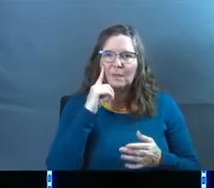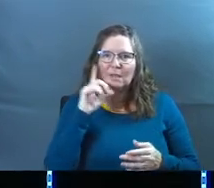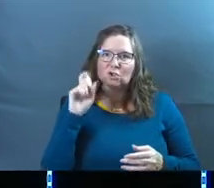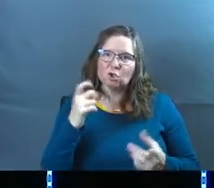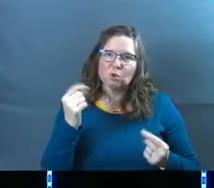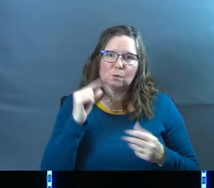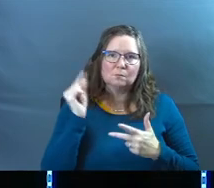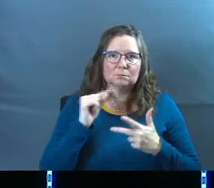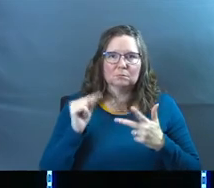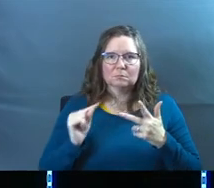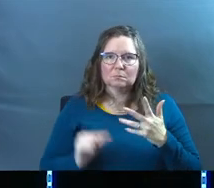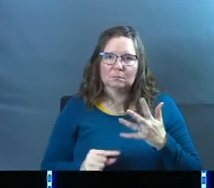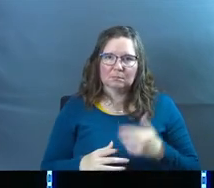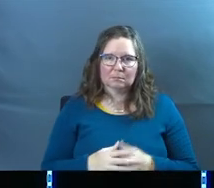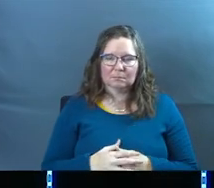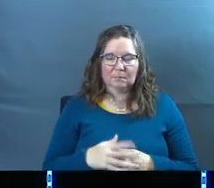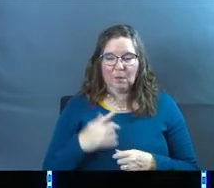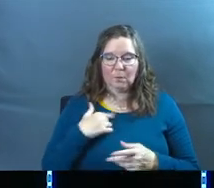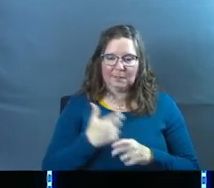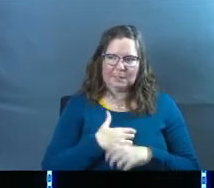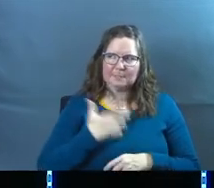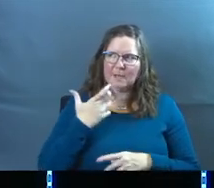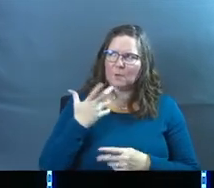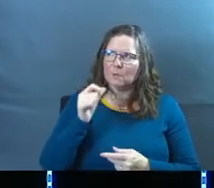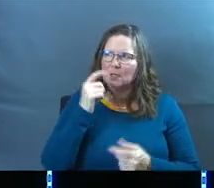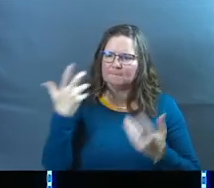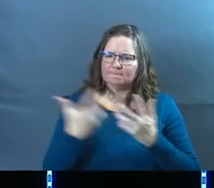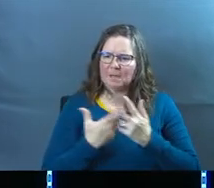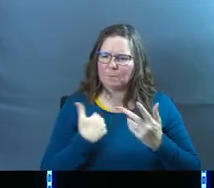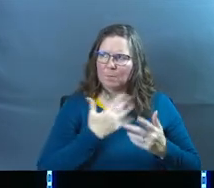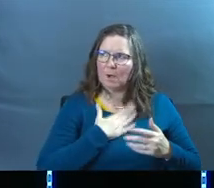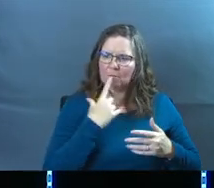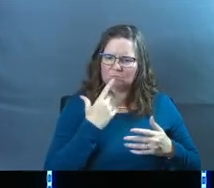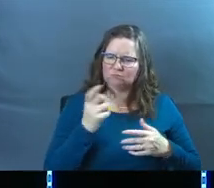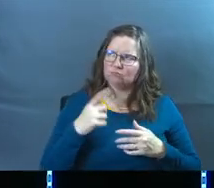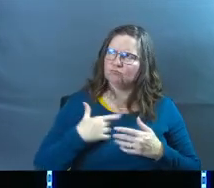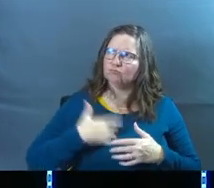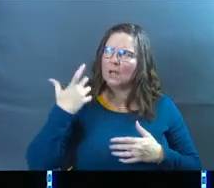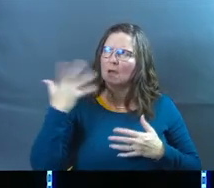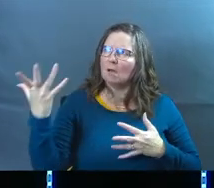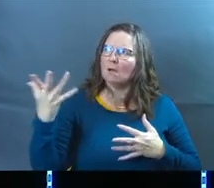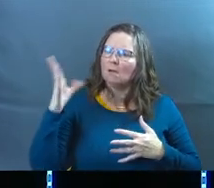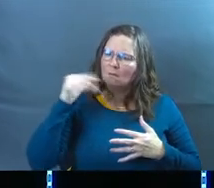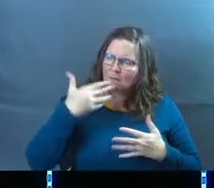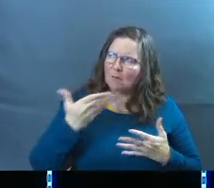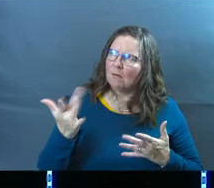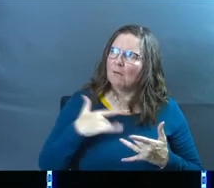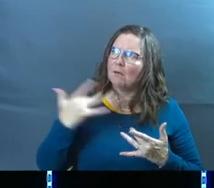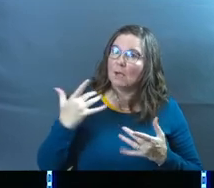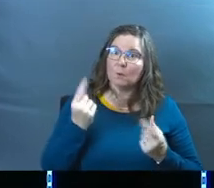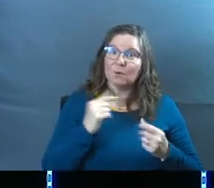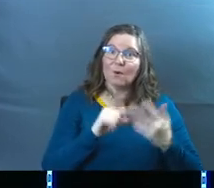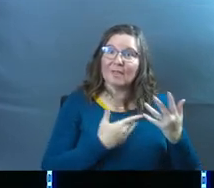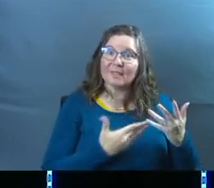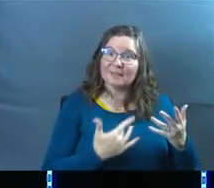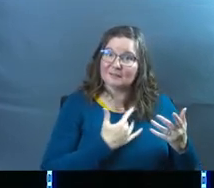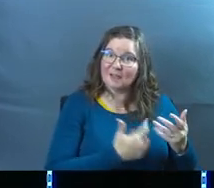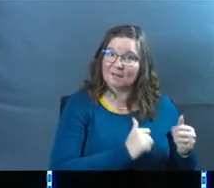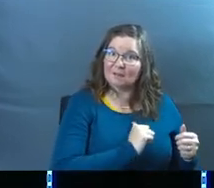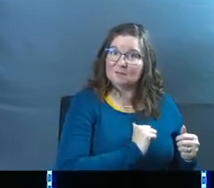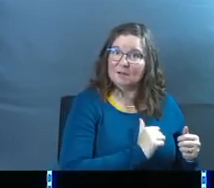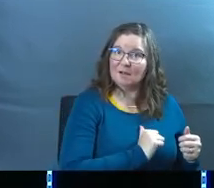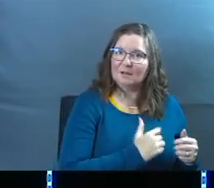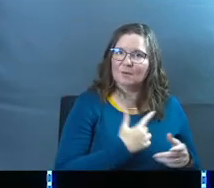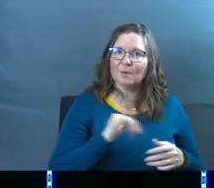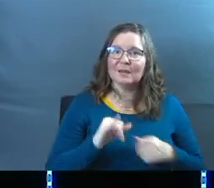he ought to do. And we start getting mad at God when he doesn't do what we think he ought to do. And we do all the things, don't we? We do all the things.